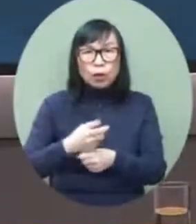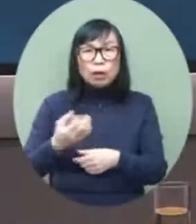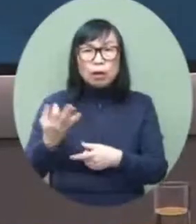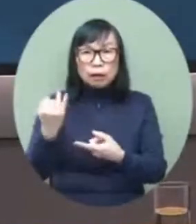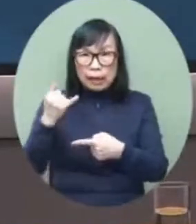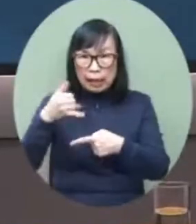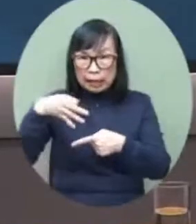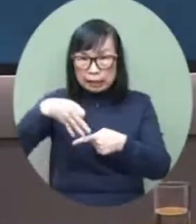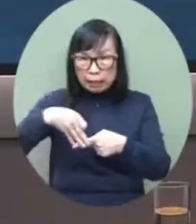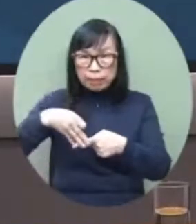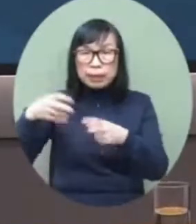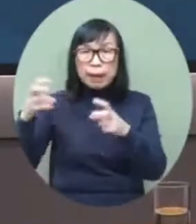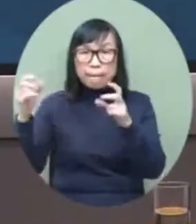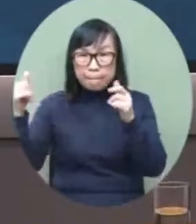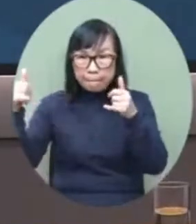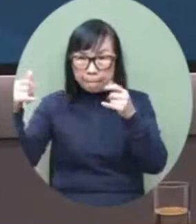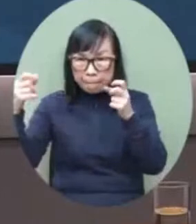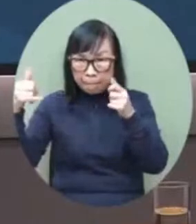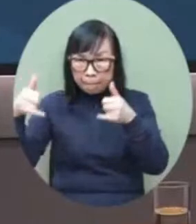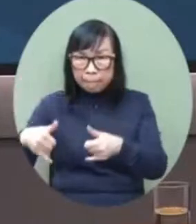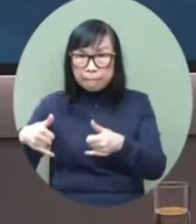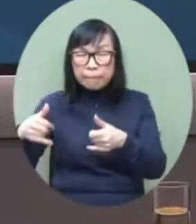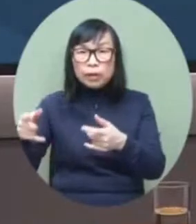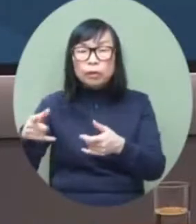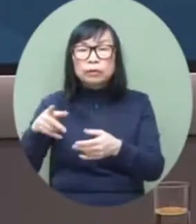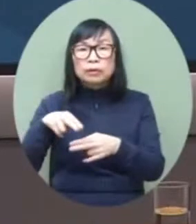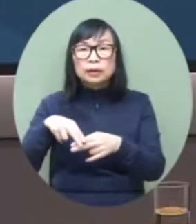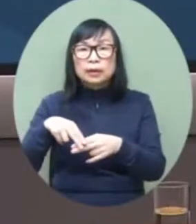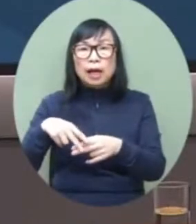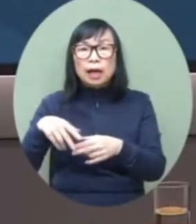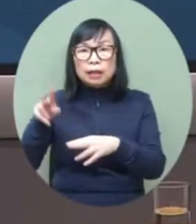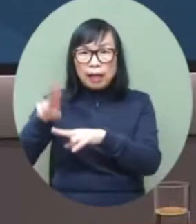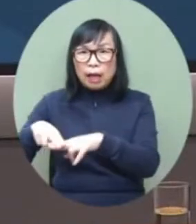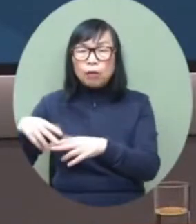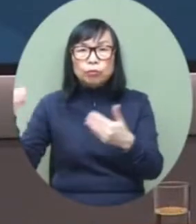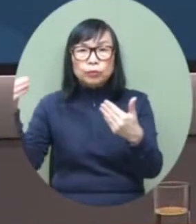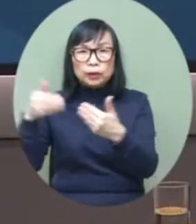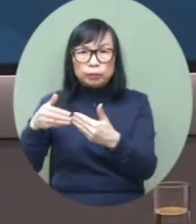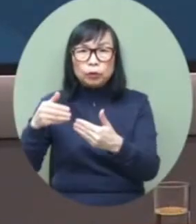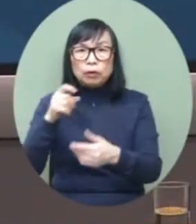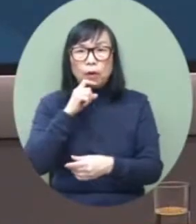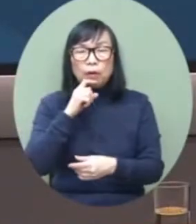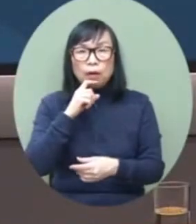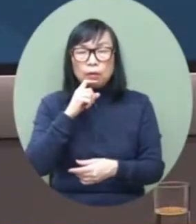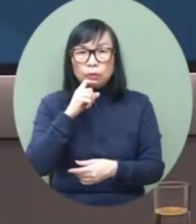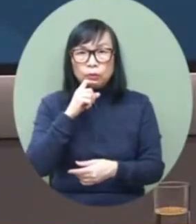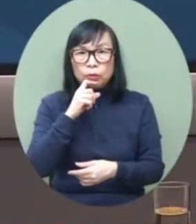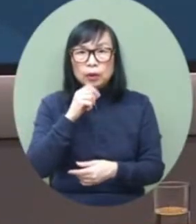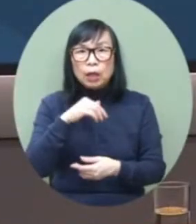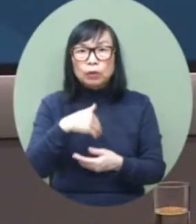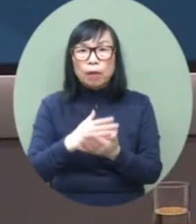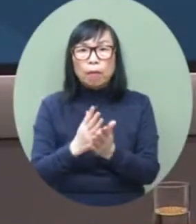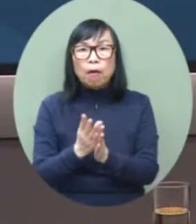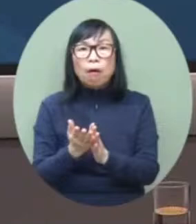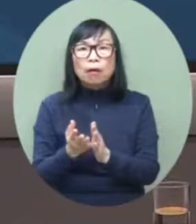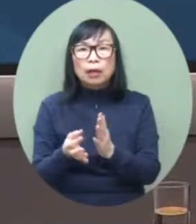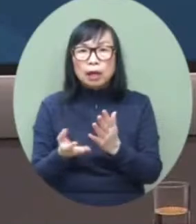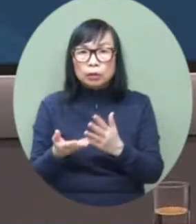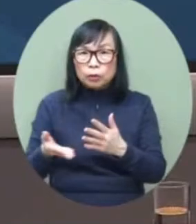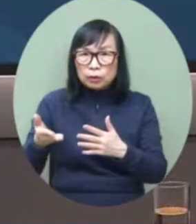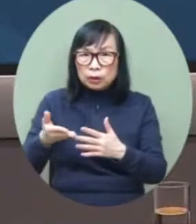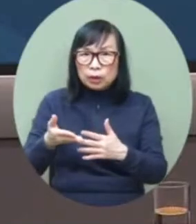mainland authorities. So in due course, when there's any progress, we will inform the public. Thank